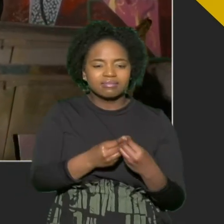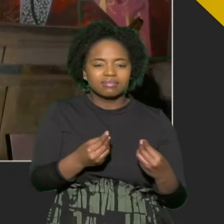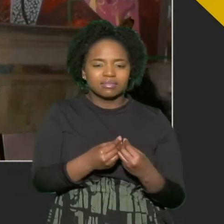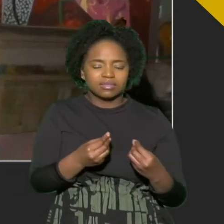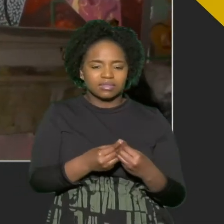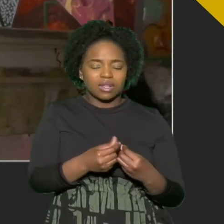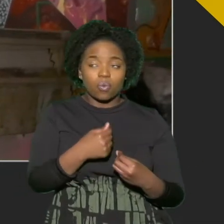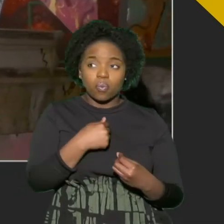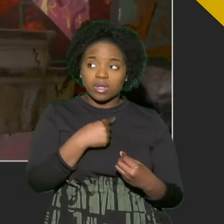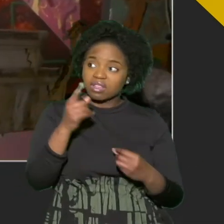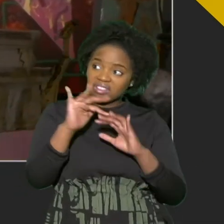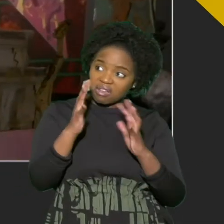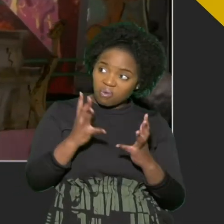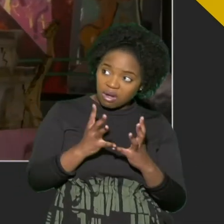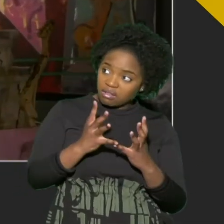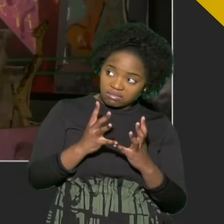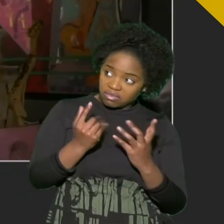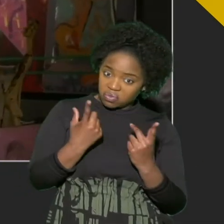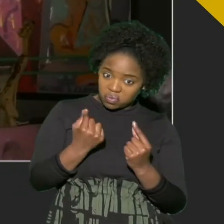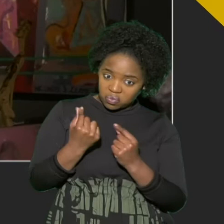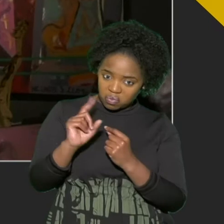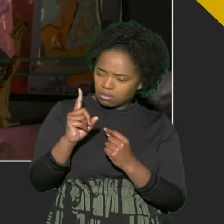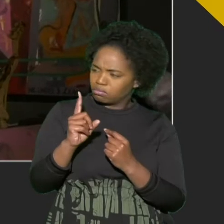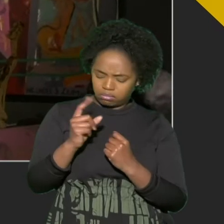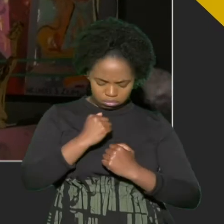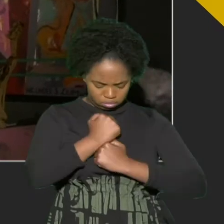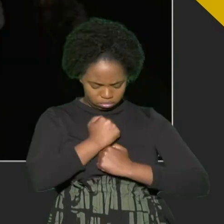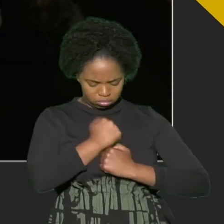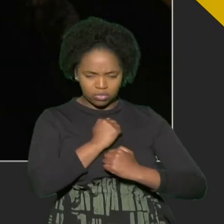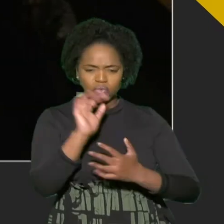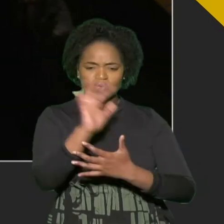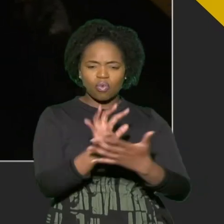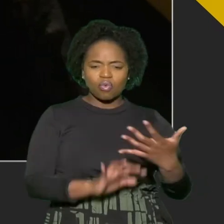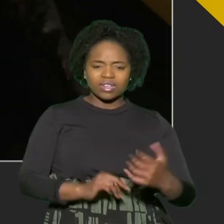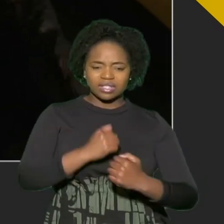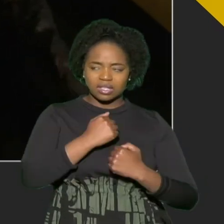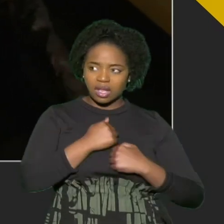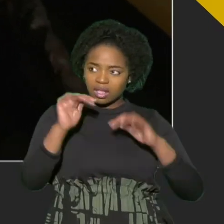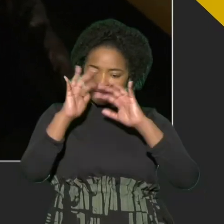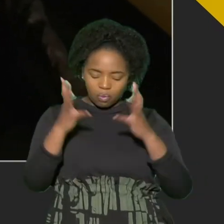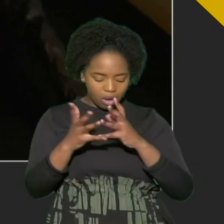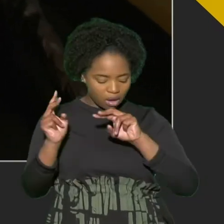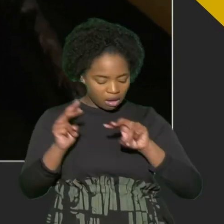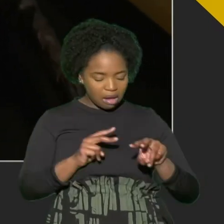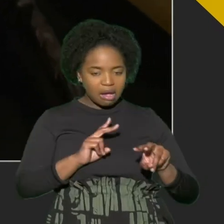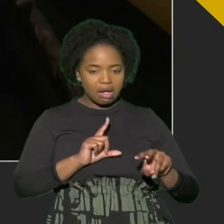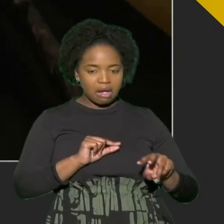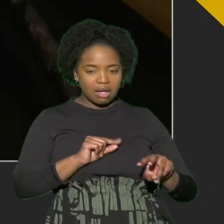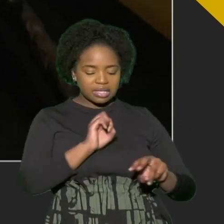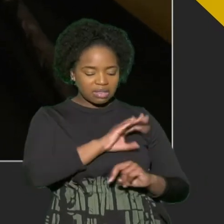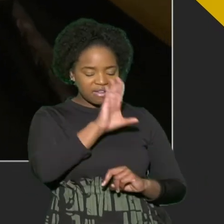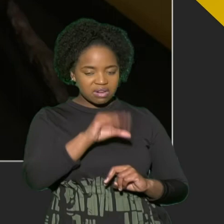to please the rest of the world and we start telling our own stories, I think that the world is starting to sit up and take notice.